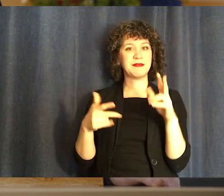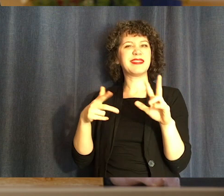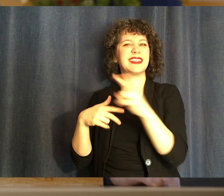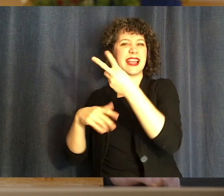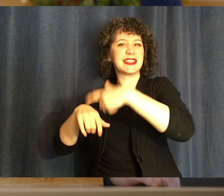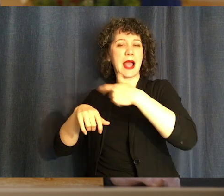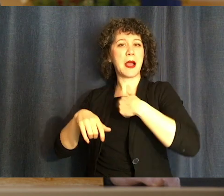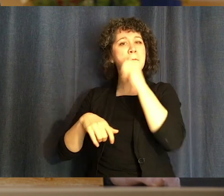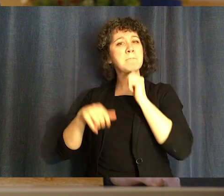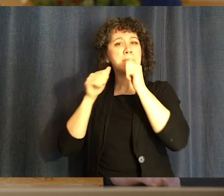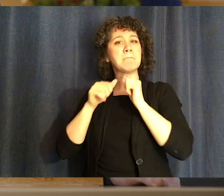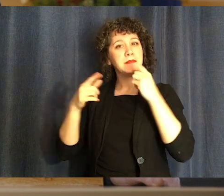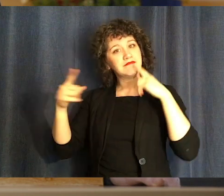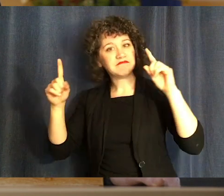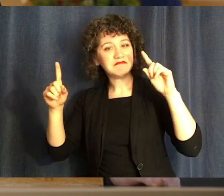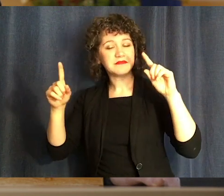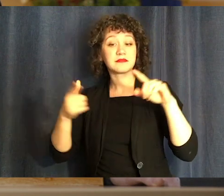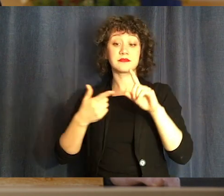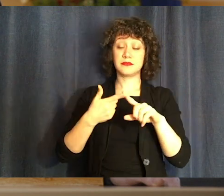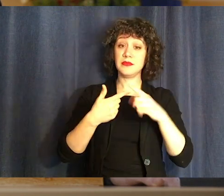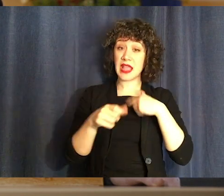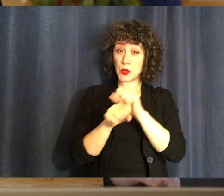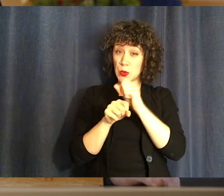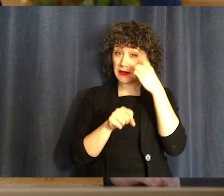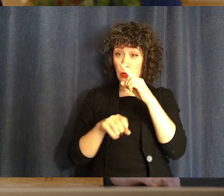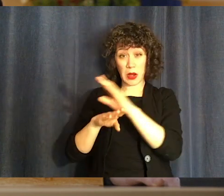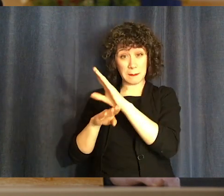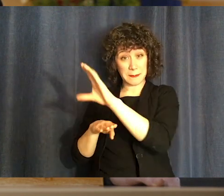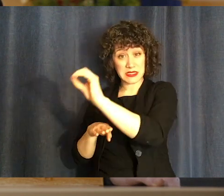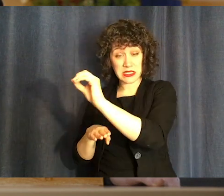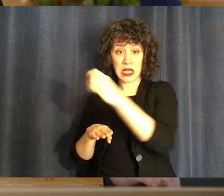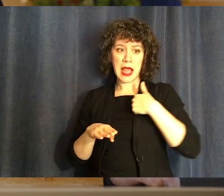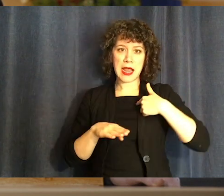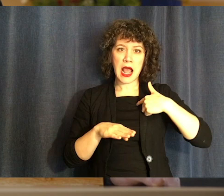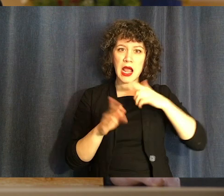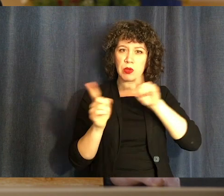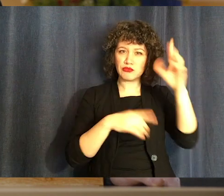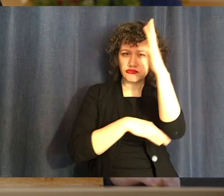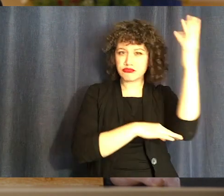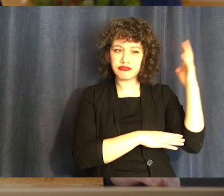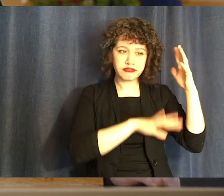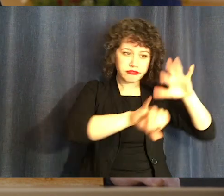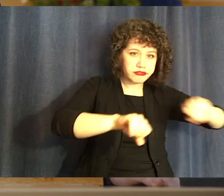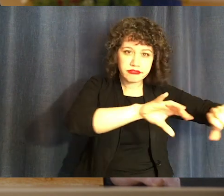a bear while clearing brush for Kennecott Exploration Company. He wanted my last Skittle, and he never